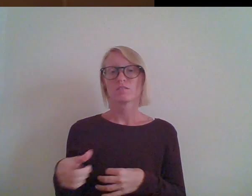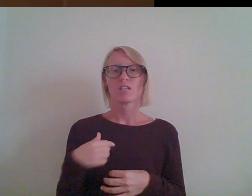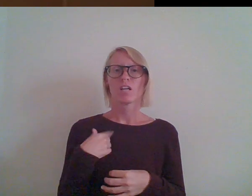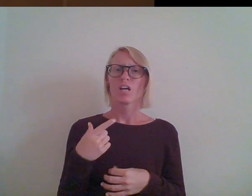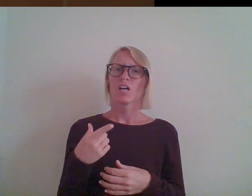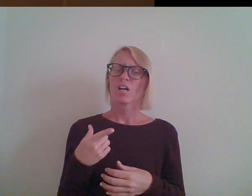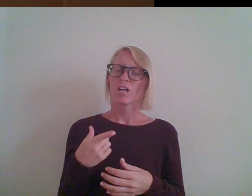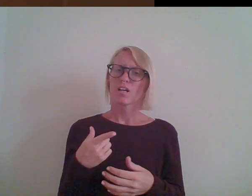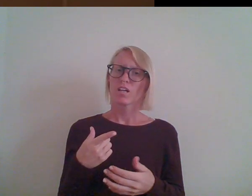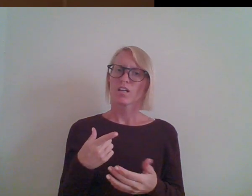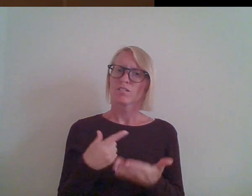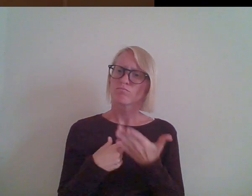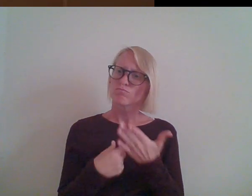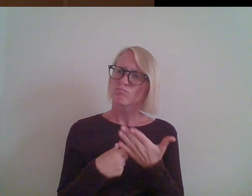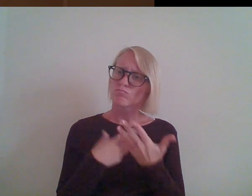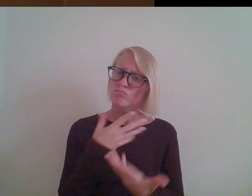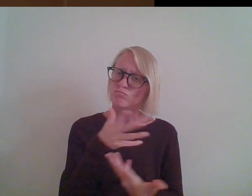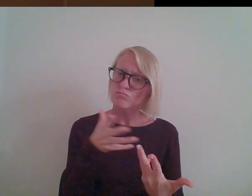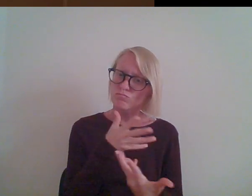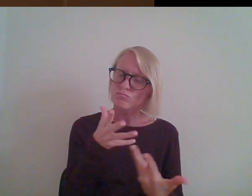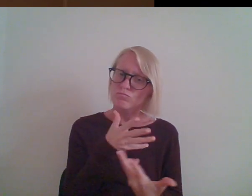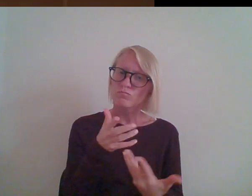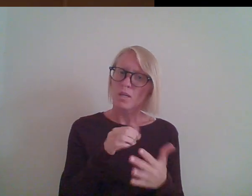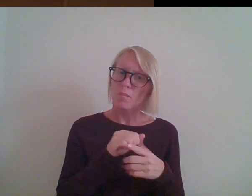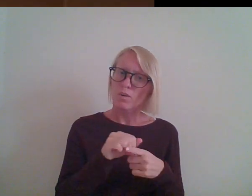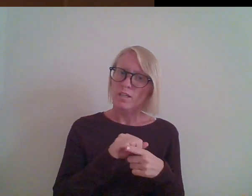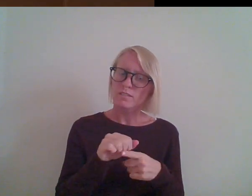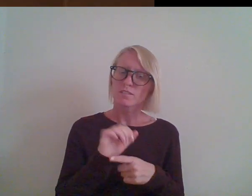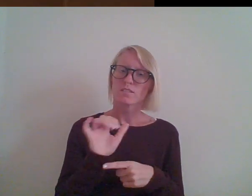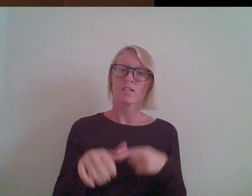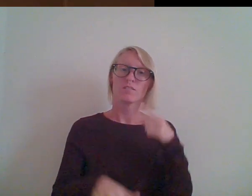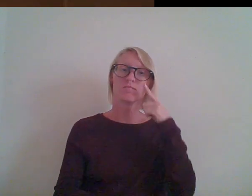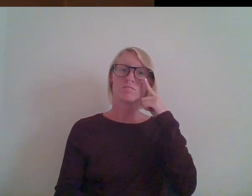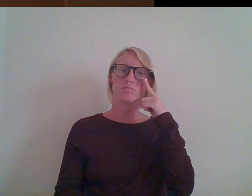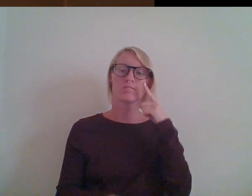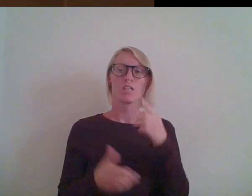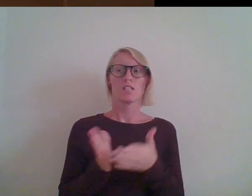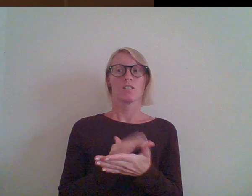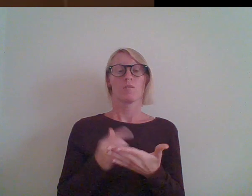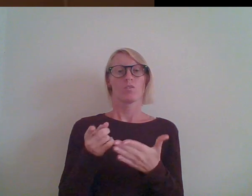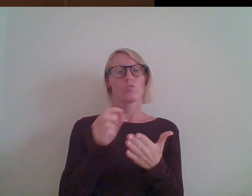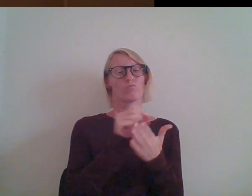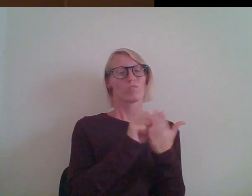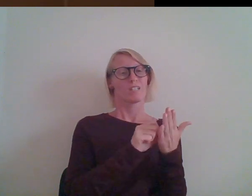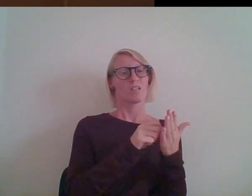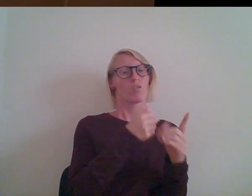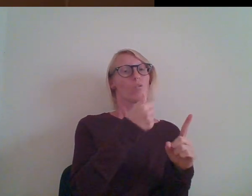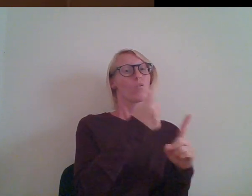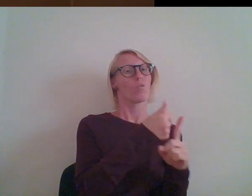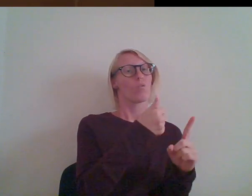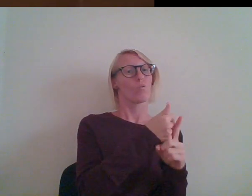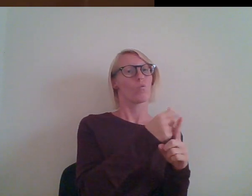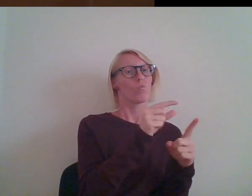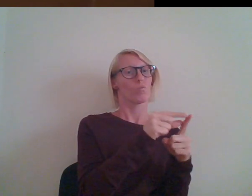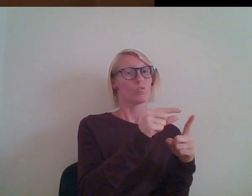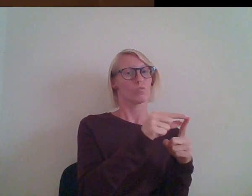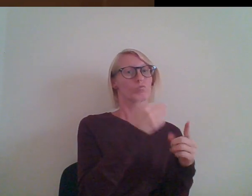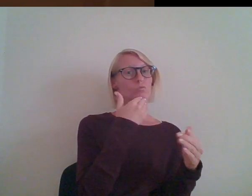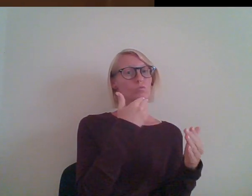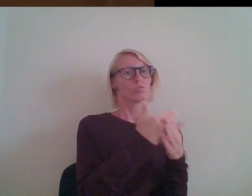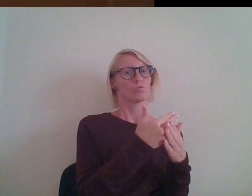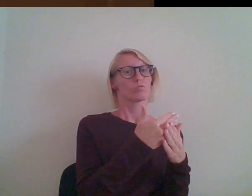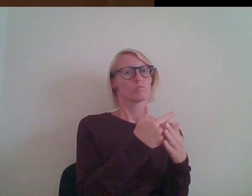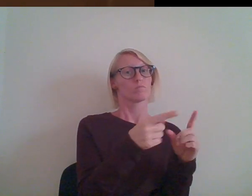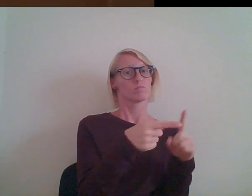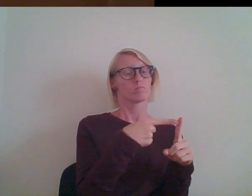that empty chair. Practice it. Now, for some of you, writing it out in your own words is a good thing. I'm